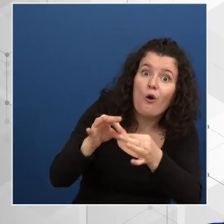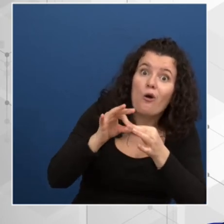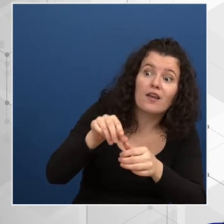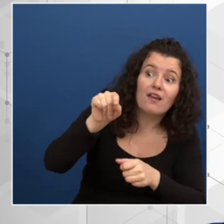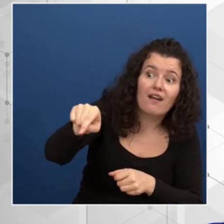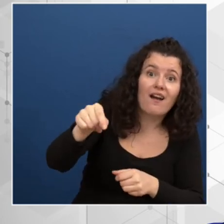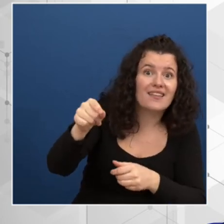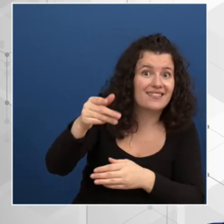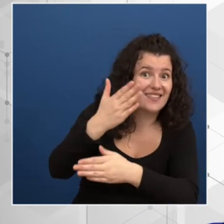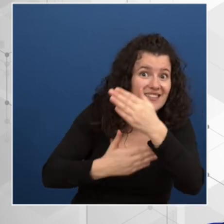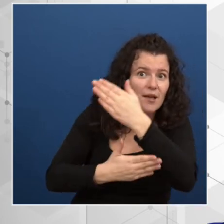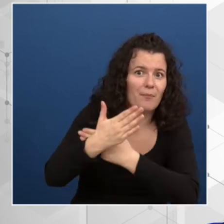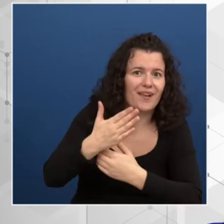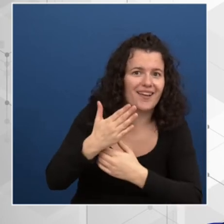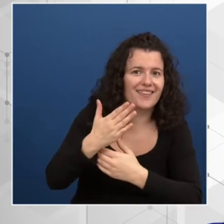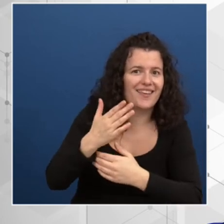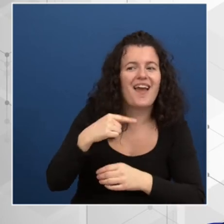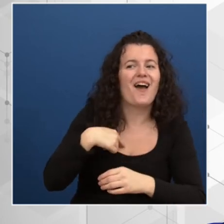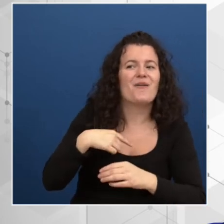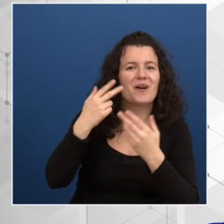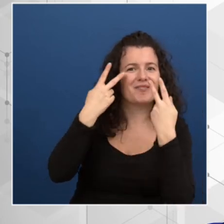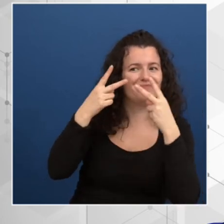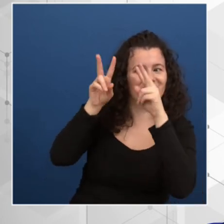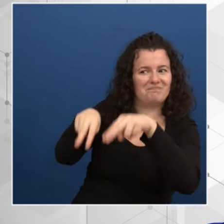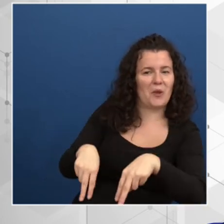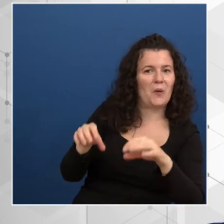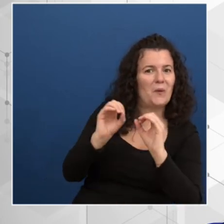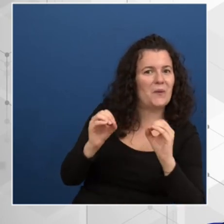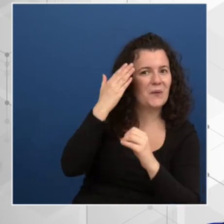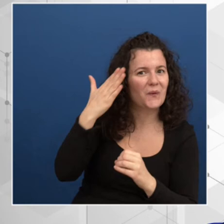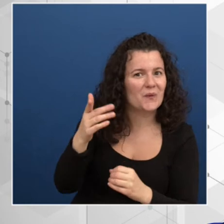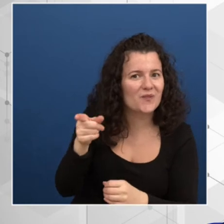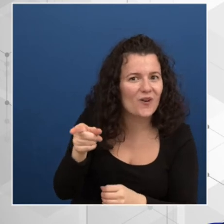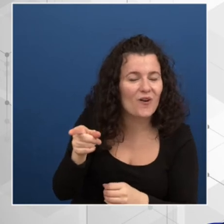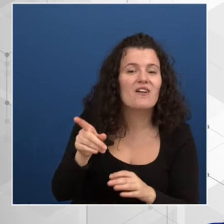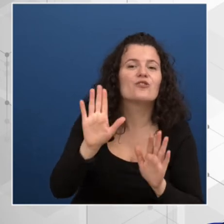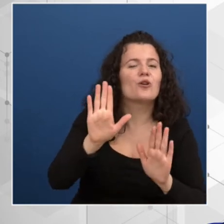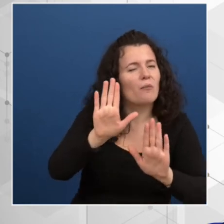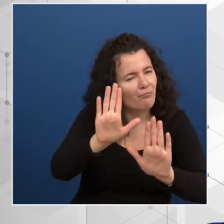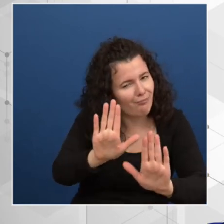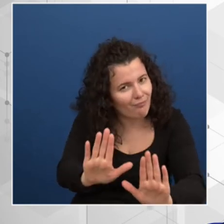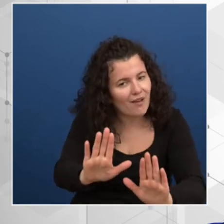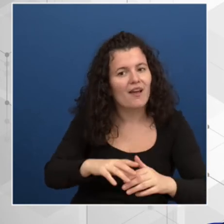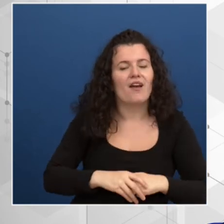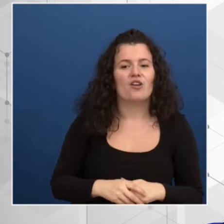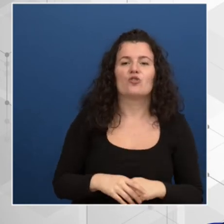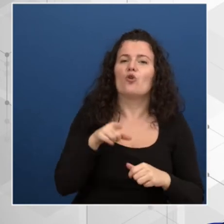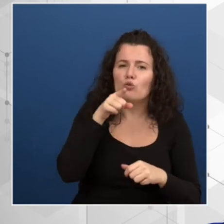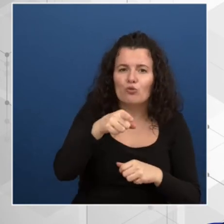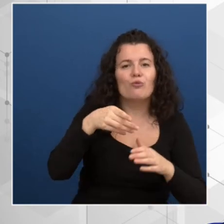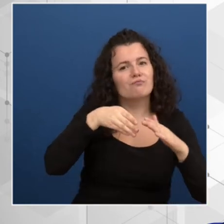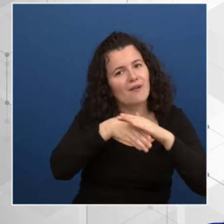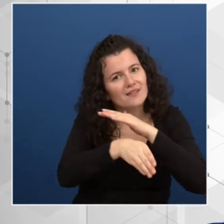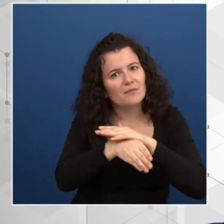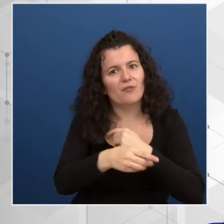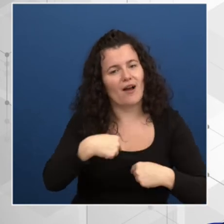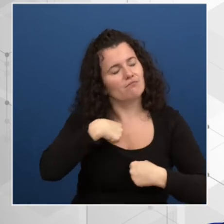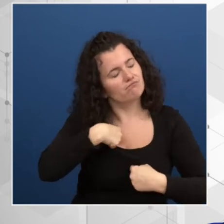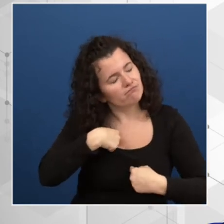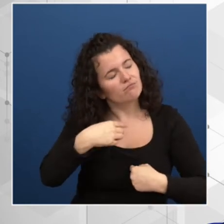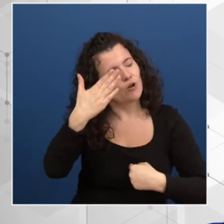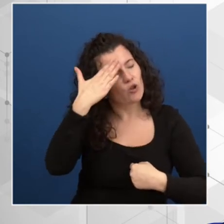can make a big impact on someone's day. Just do it by default, not just when you think you need to. Consider best practices for yourself